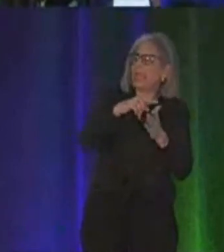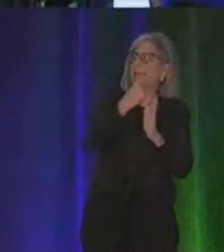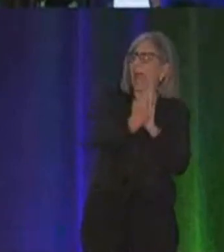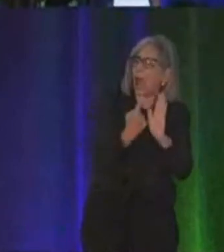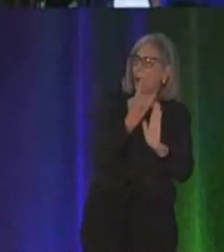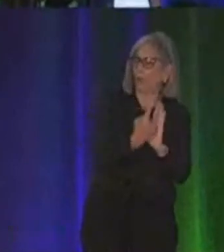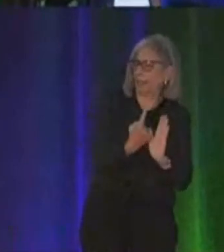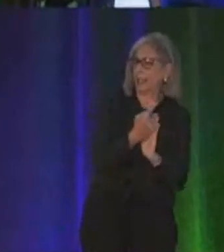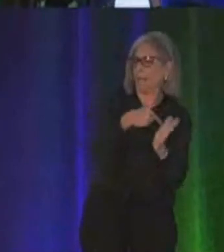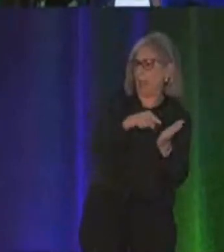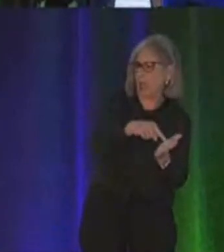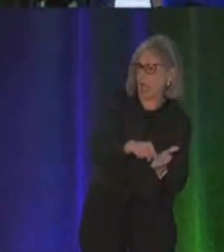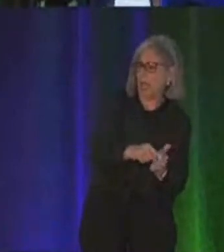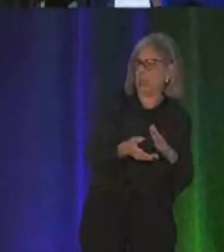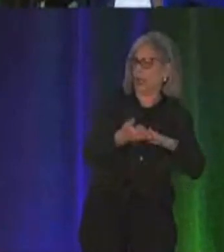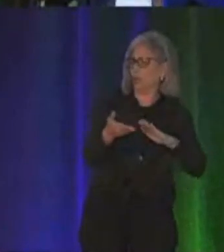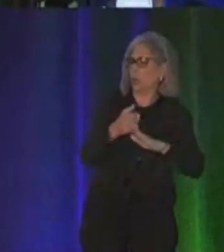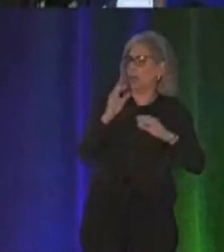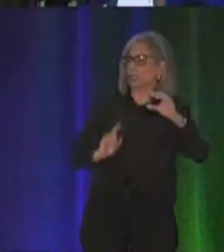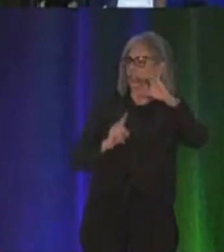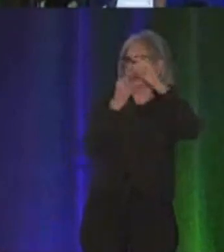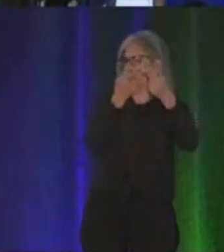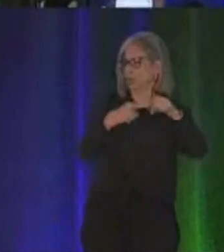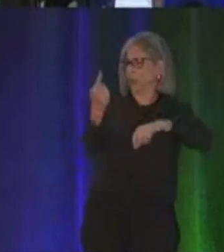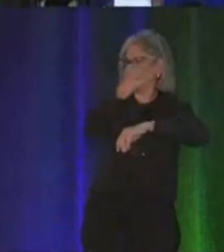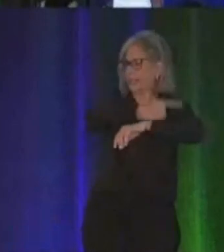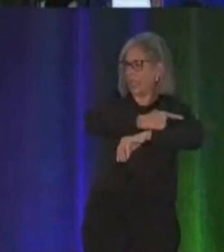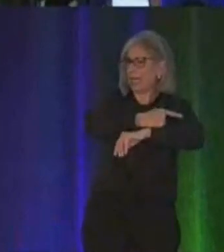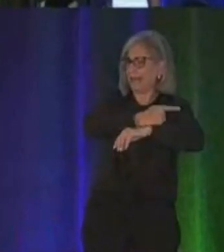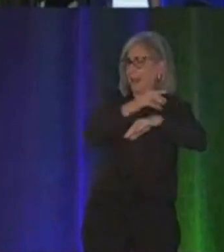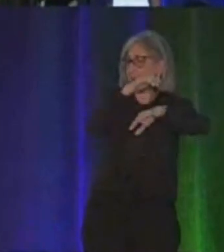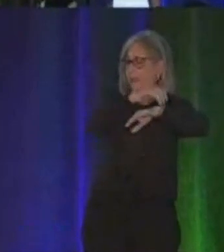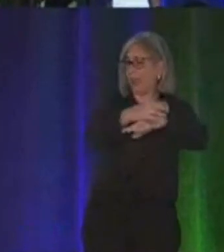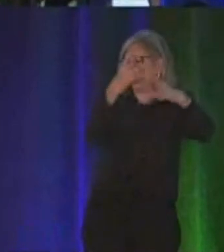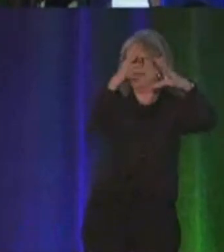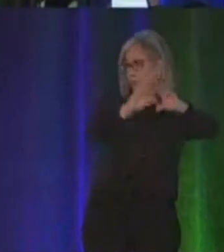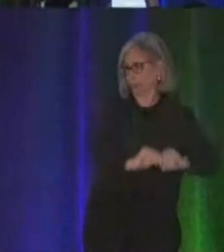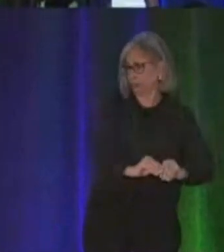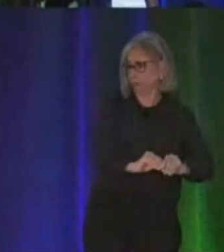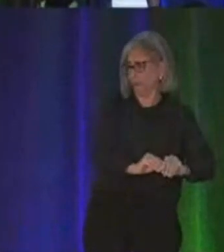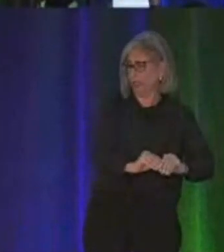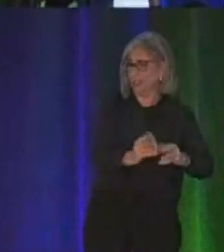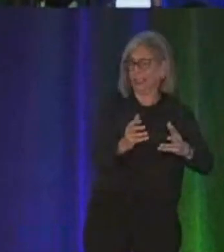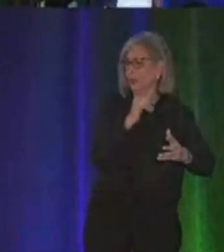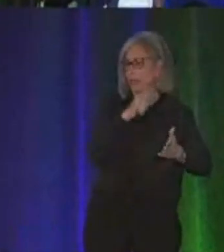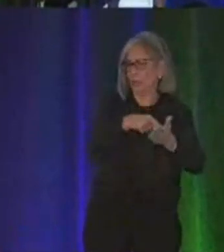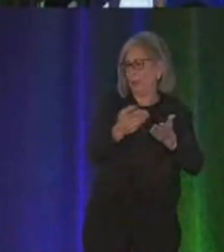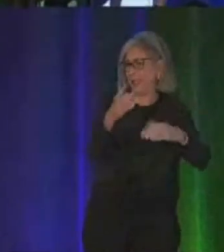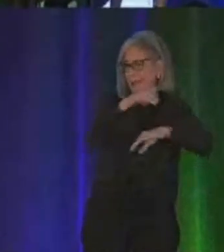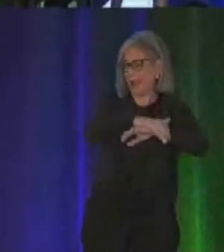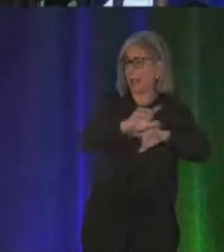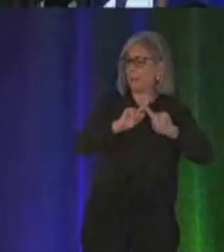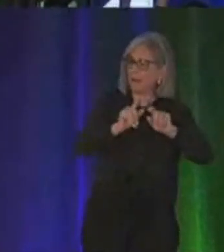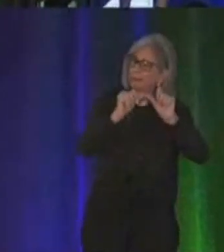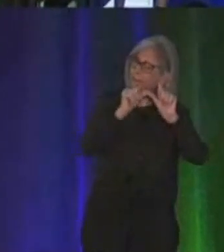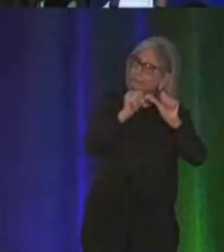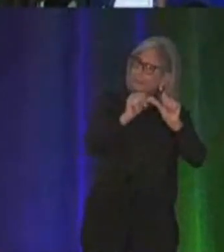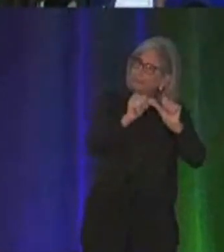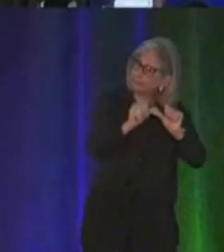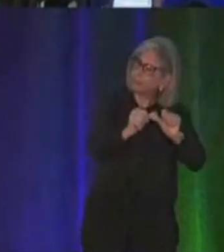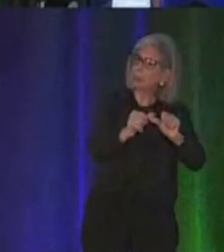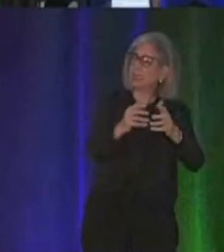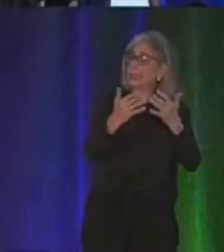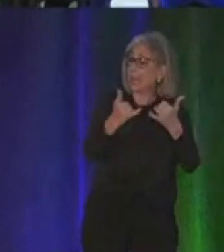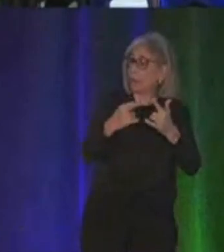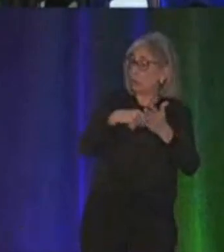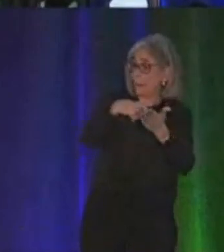hour. So you might want to run the server up during the day and like shut it down at night, or like have fewer at night. But they kept going with this and saying, okay,